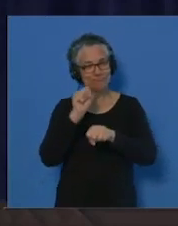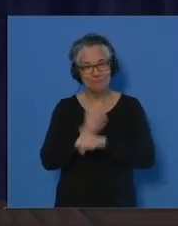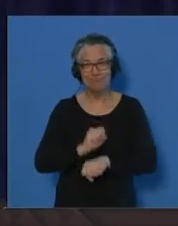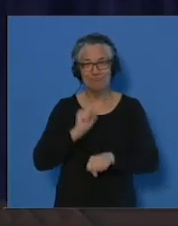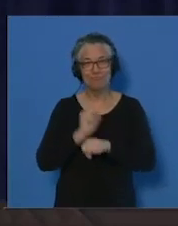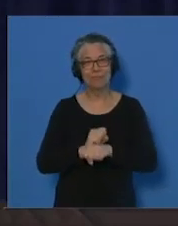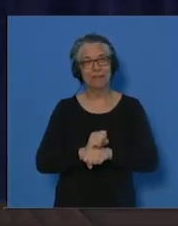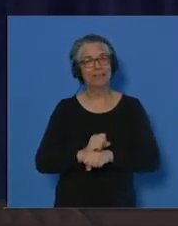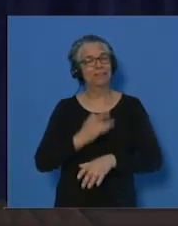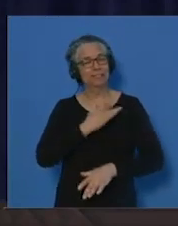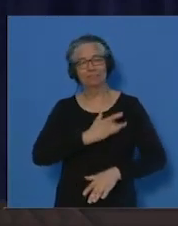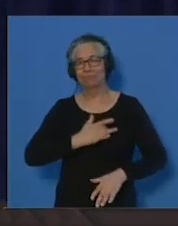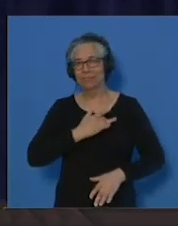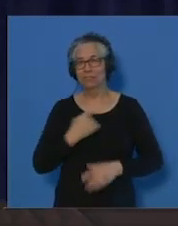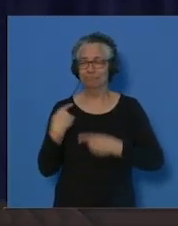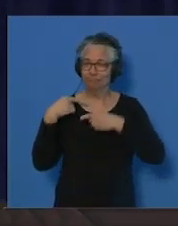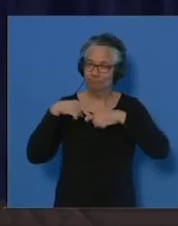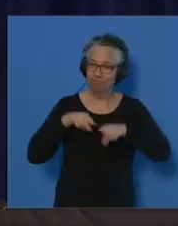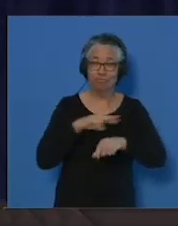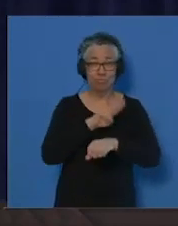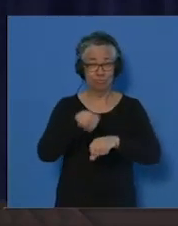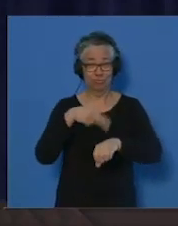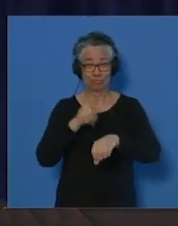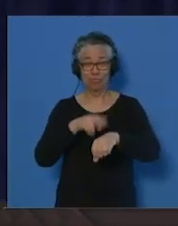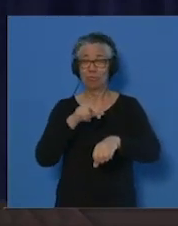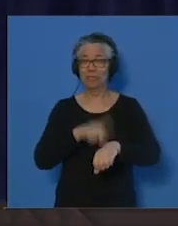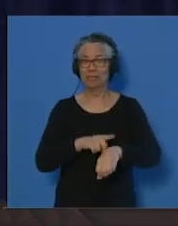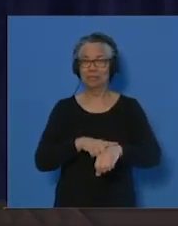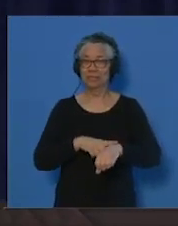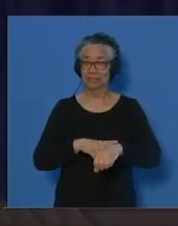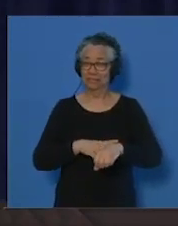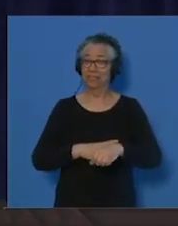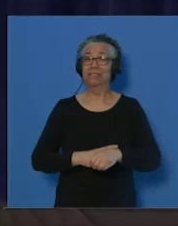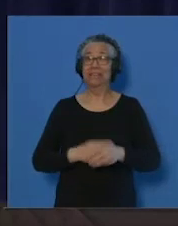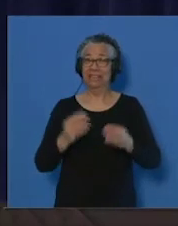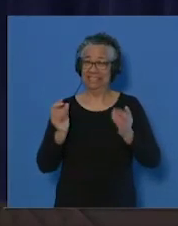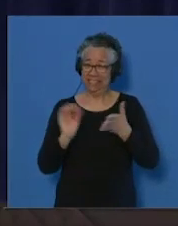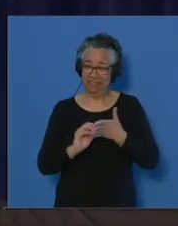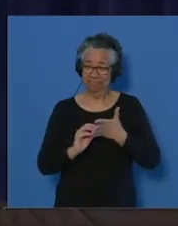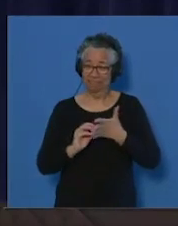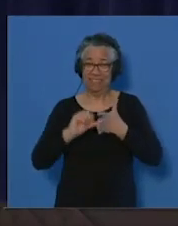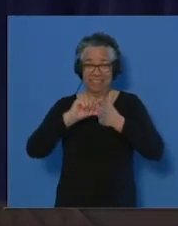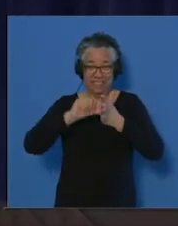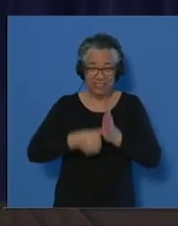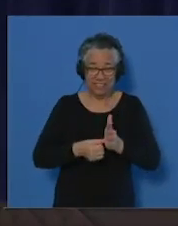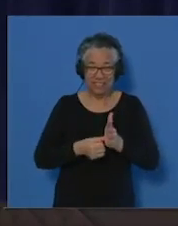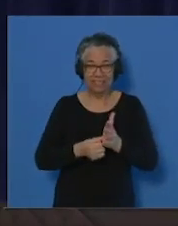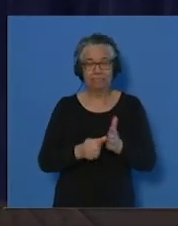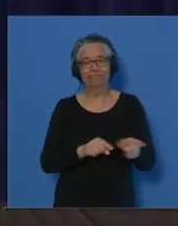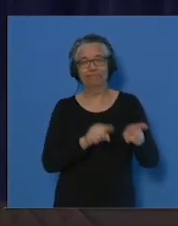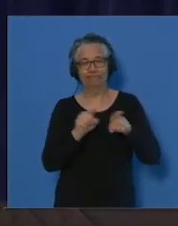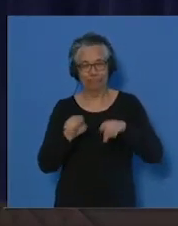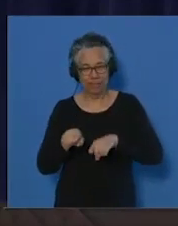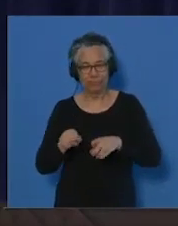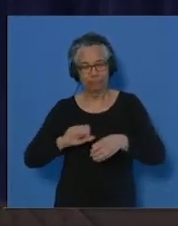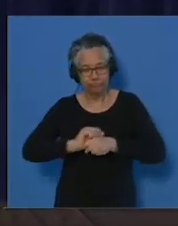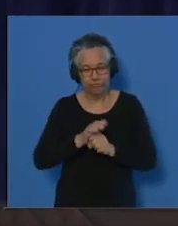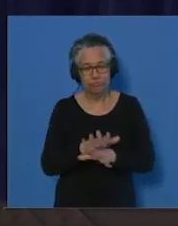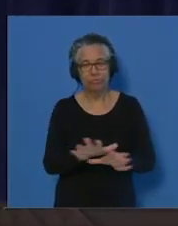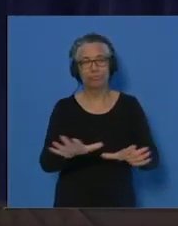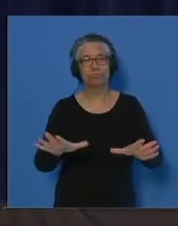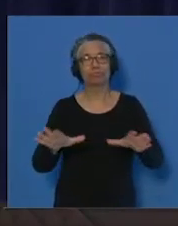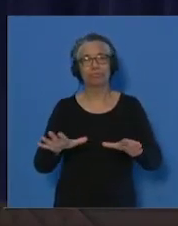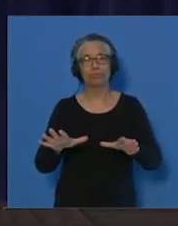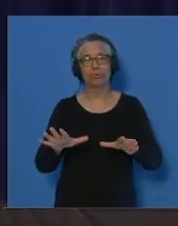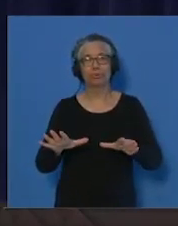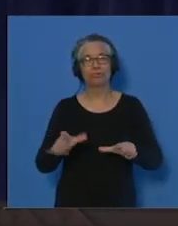appreciated during regular times and is highlighted as we move through this global pandemic. On behalf